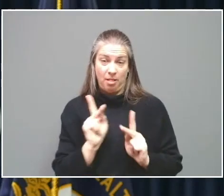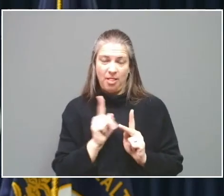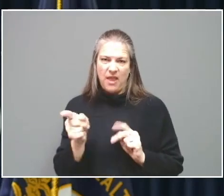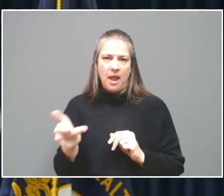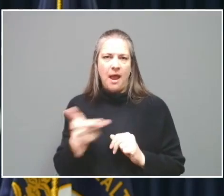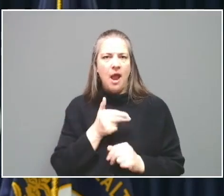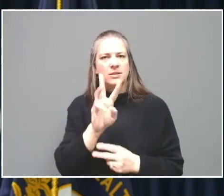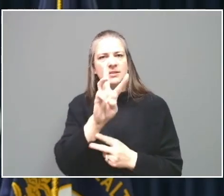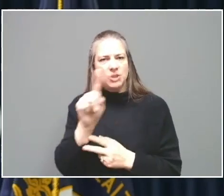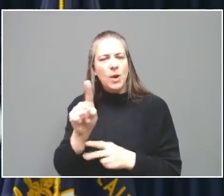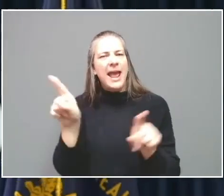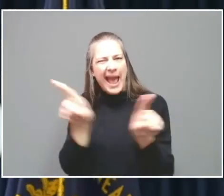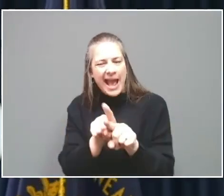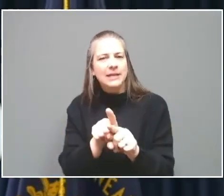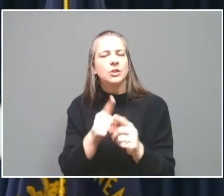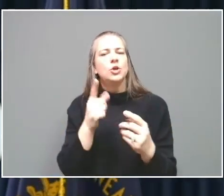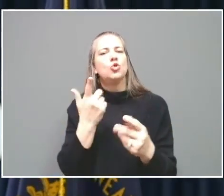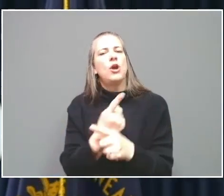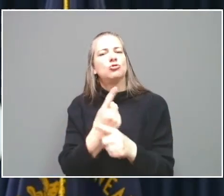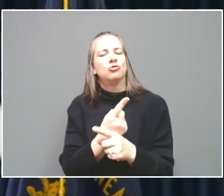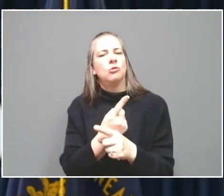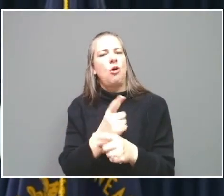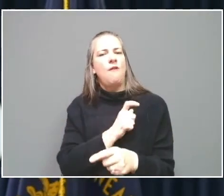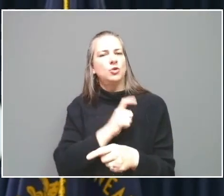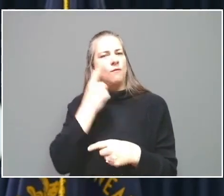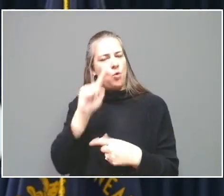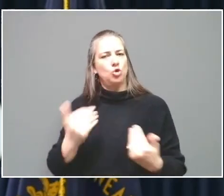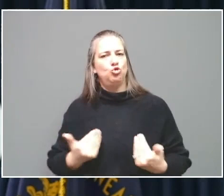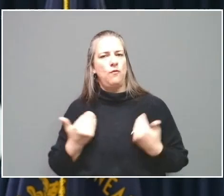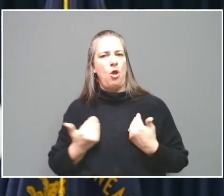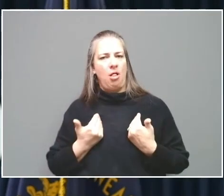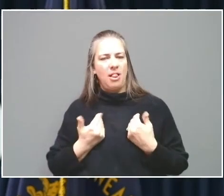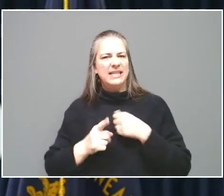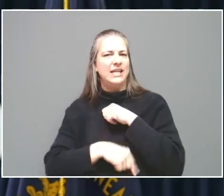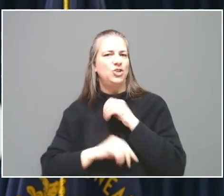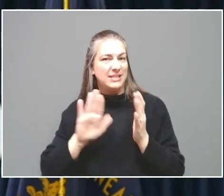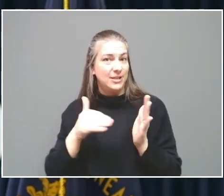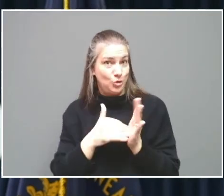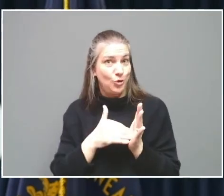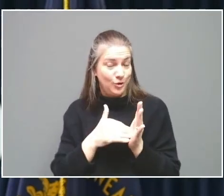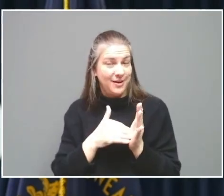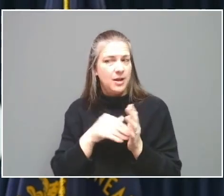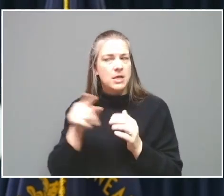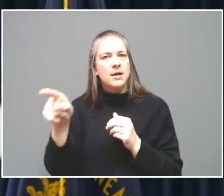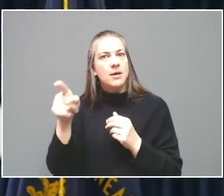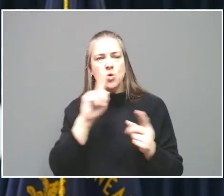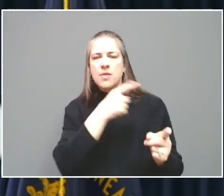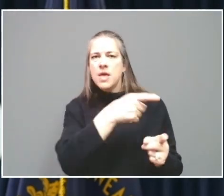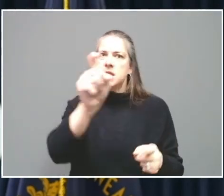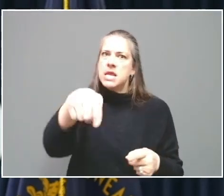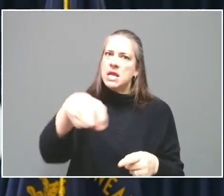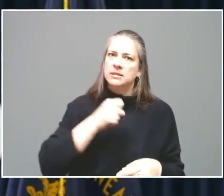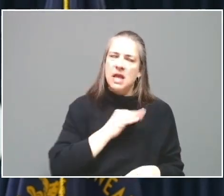correctional officer for a juvenile detention center, which are facing really critical, dire needs for more staff.